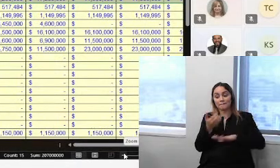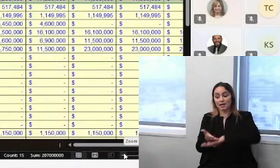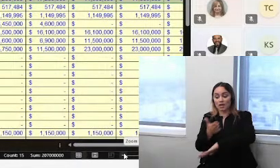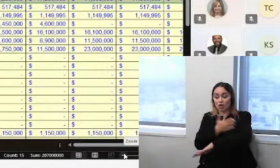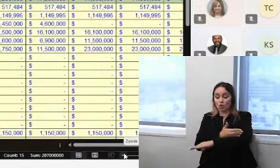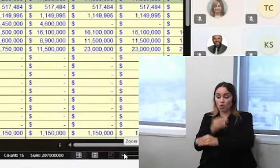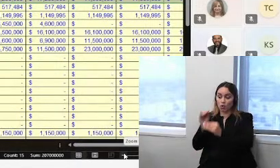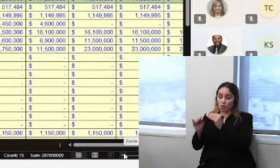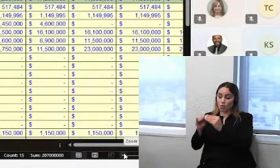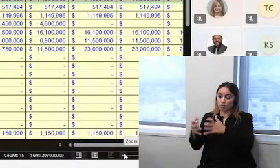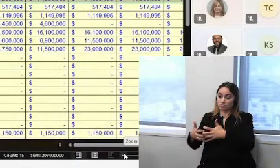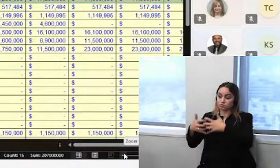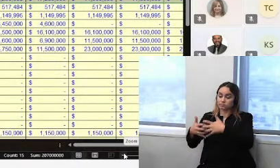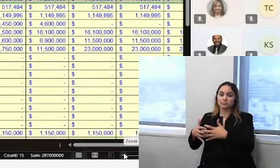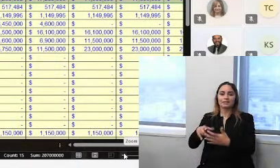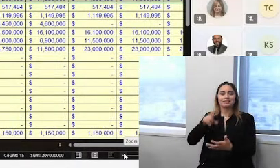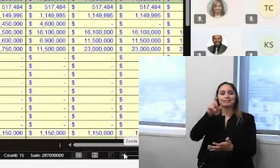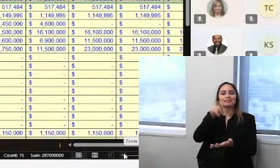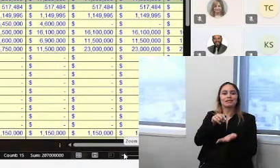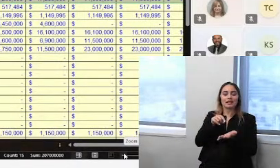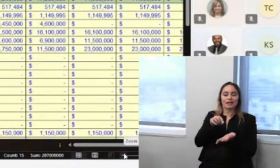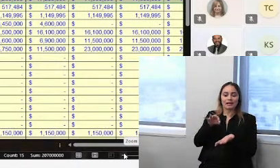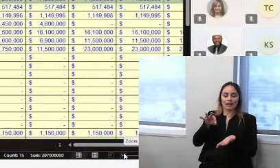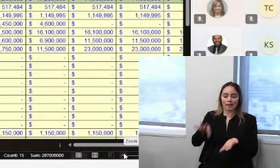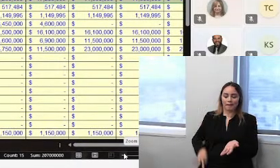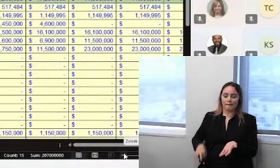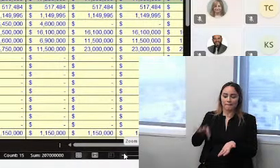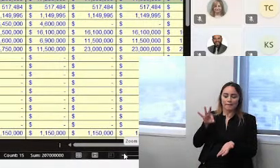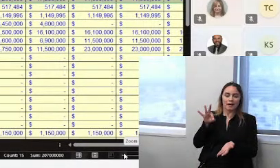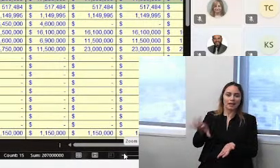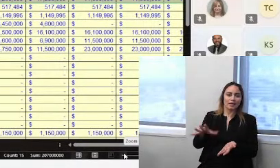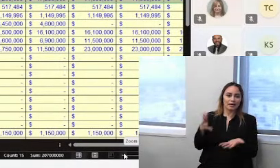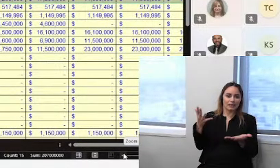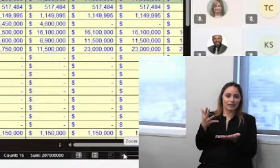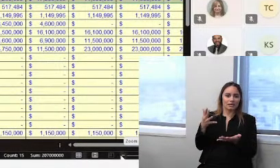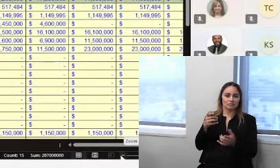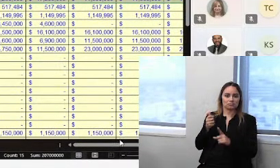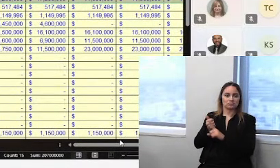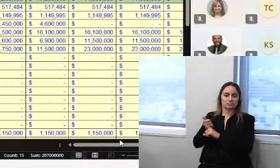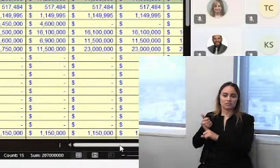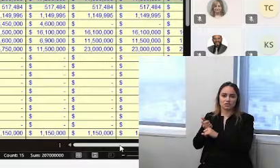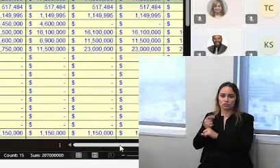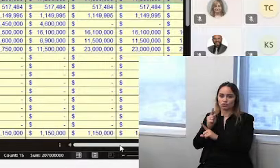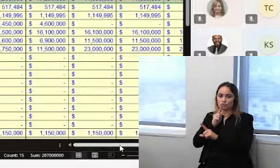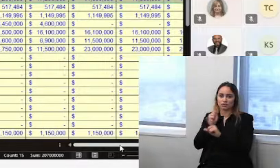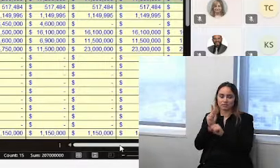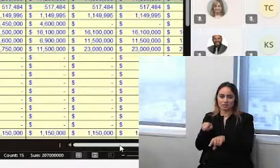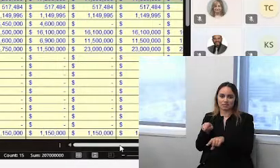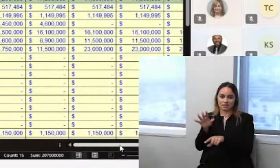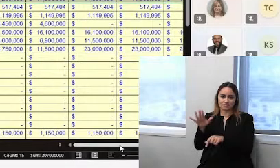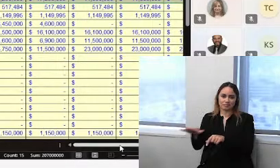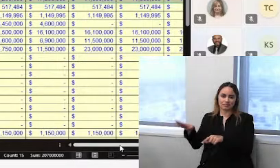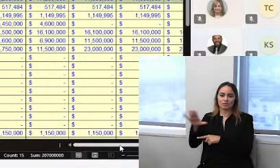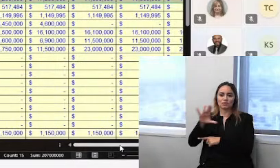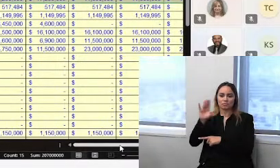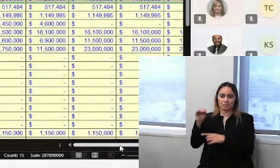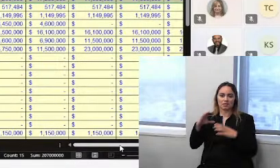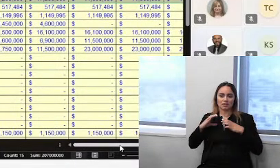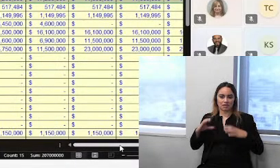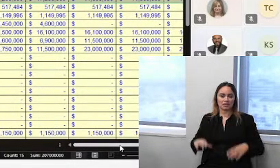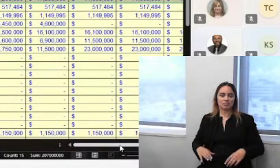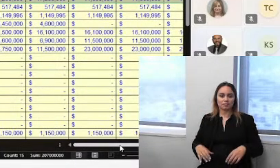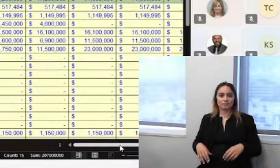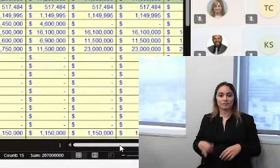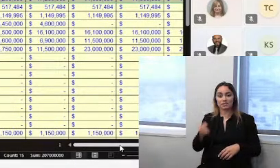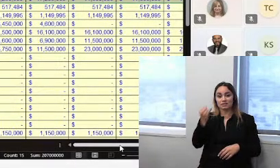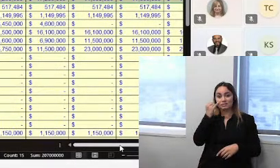applicant. What I am trying to understand is whether those 11.5